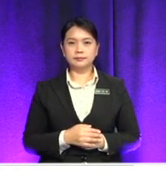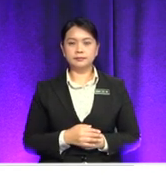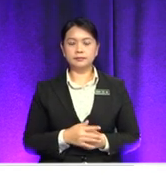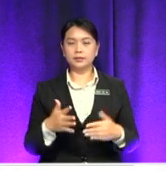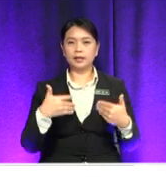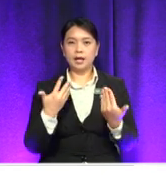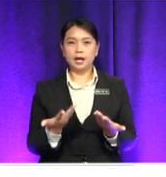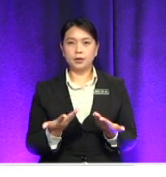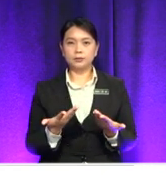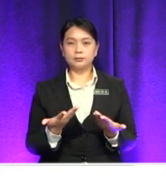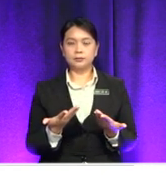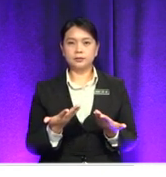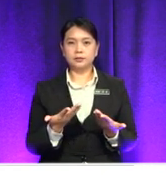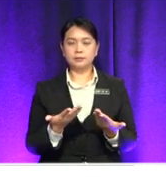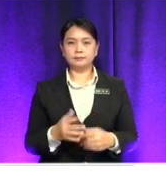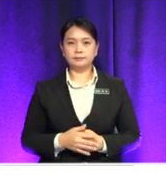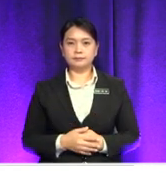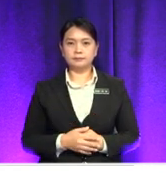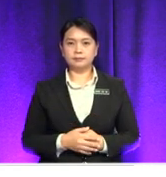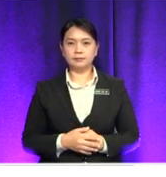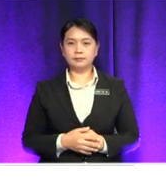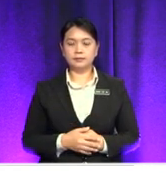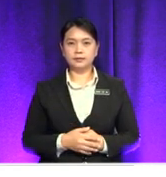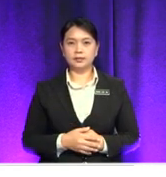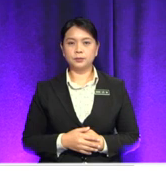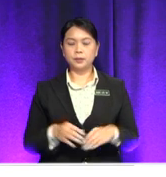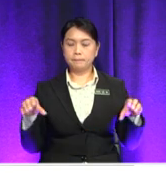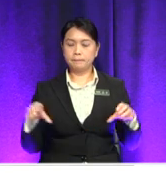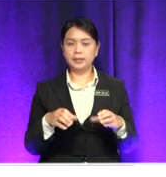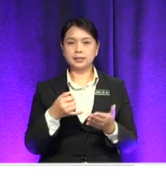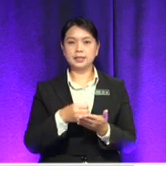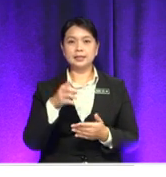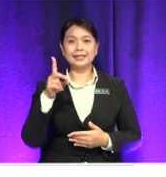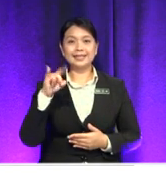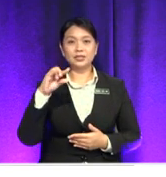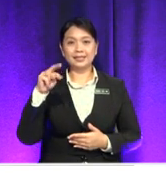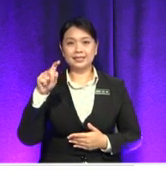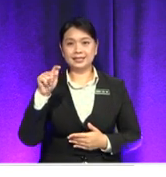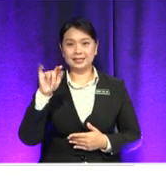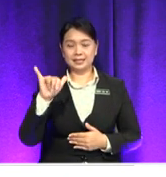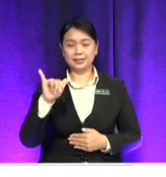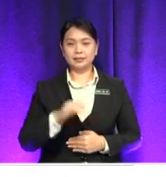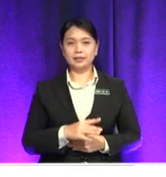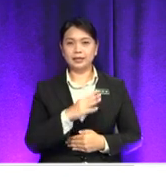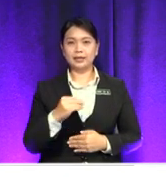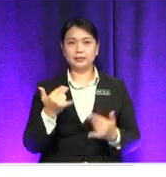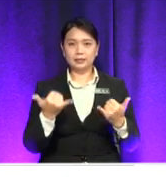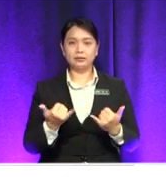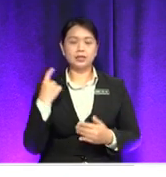how we may live with dignity now and